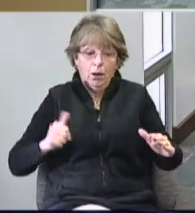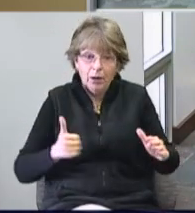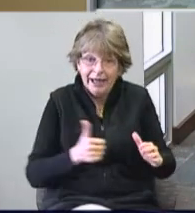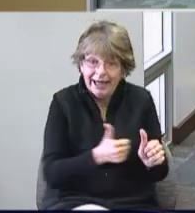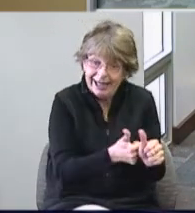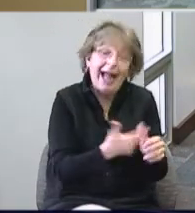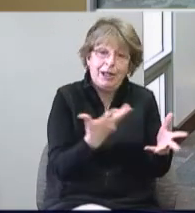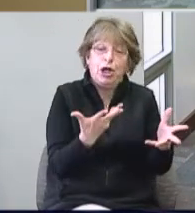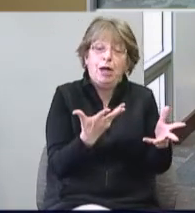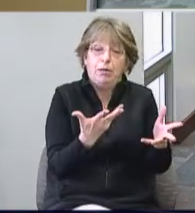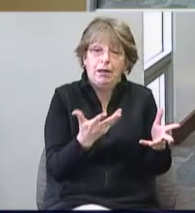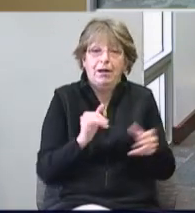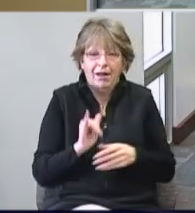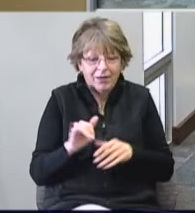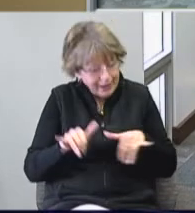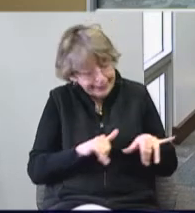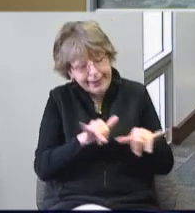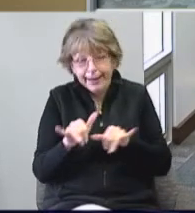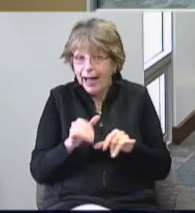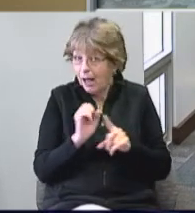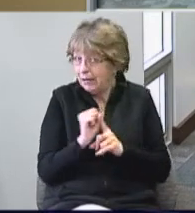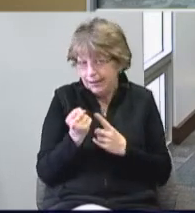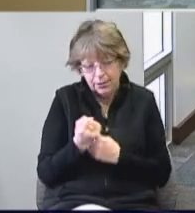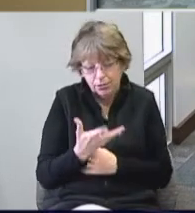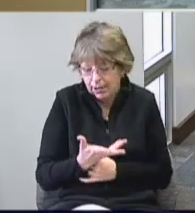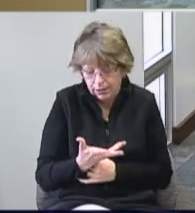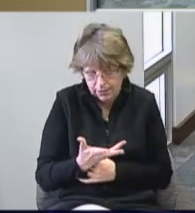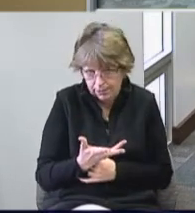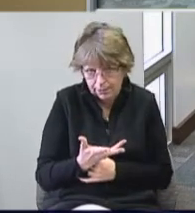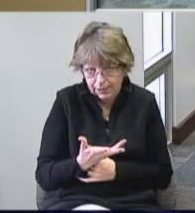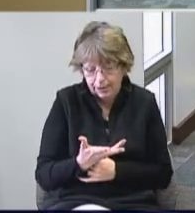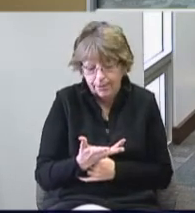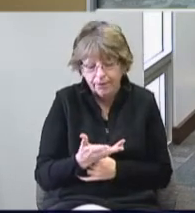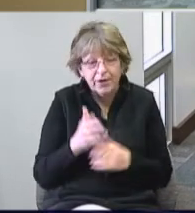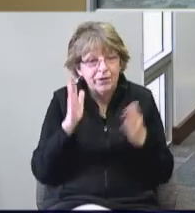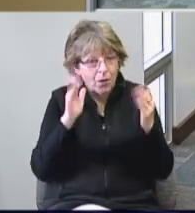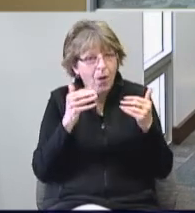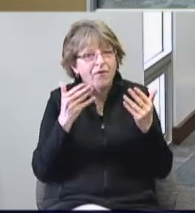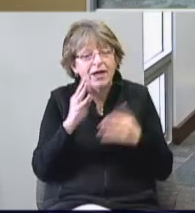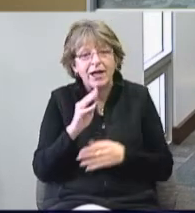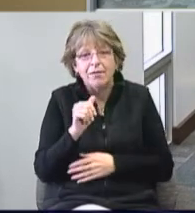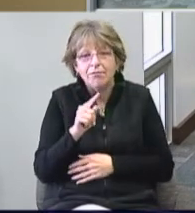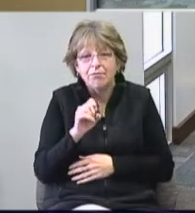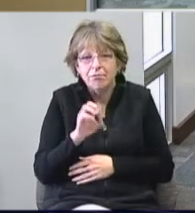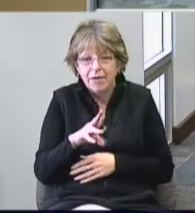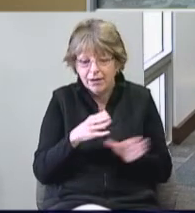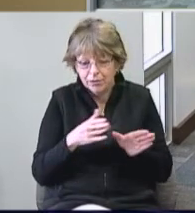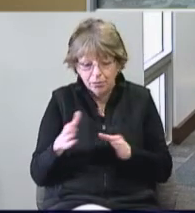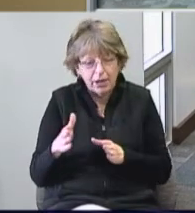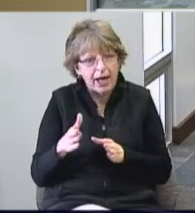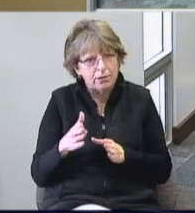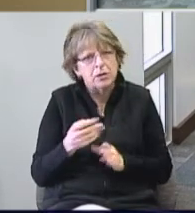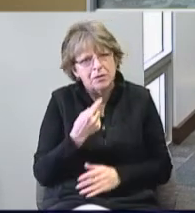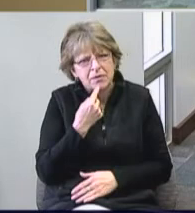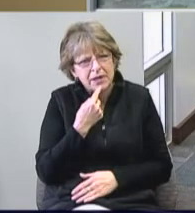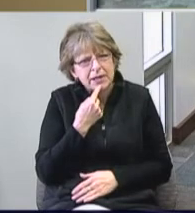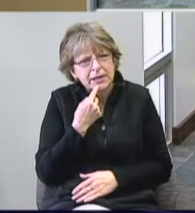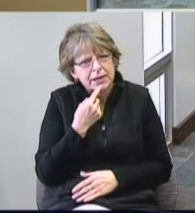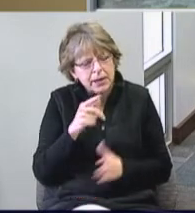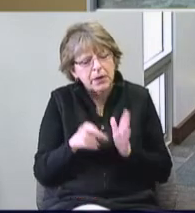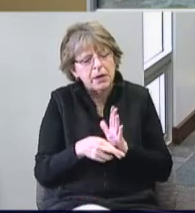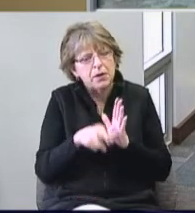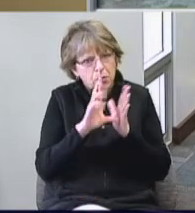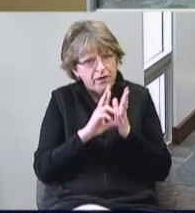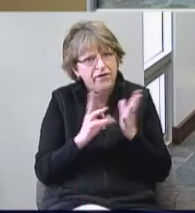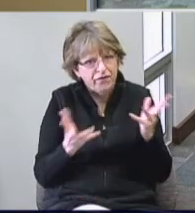is common situation, and so hopefully this master plan will take it serious and incorporate that, I presume,